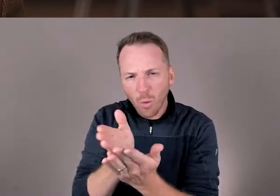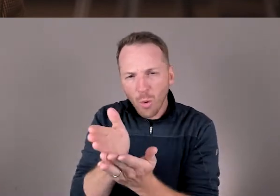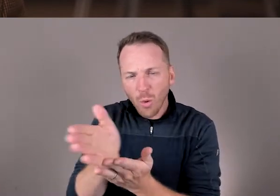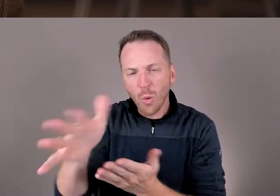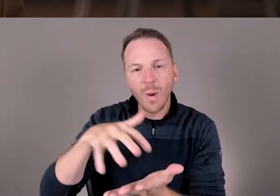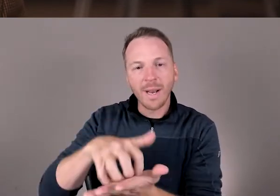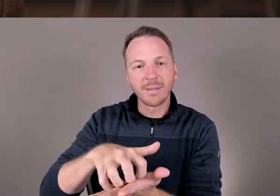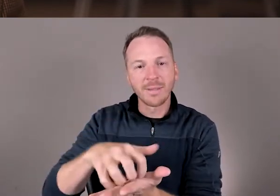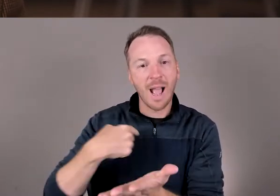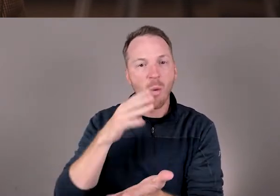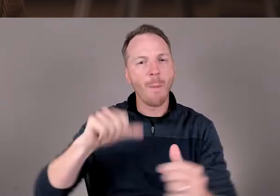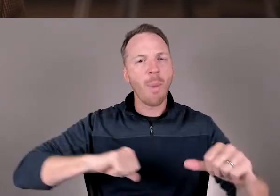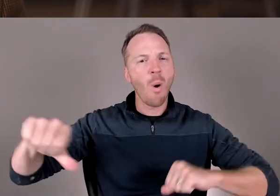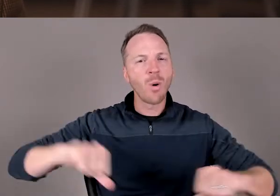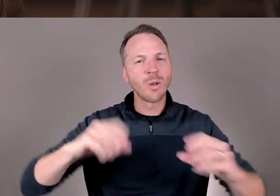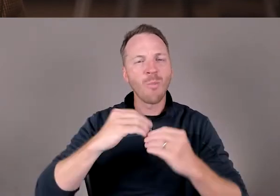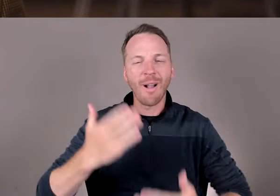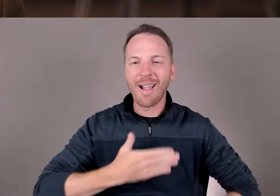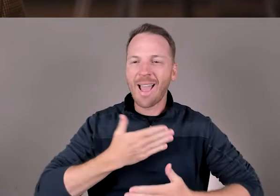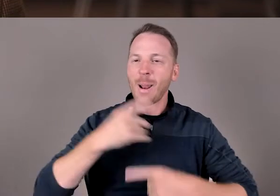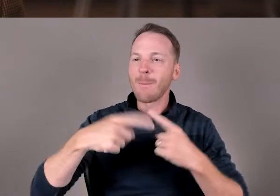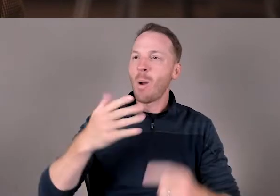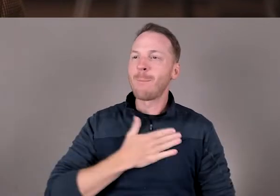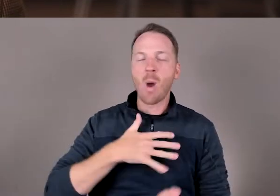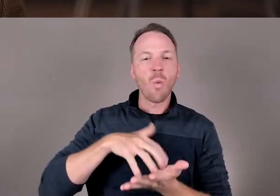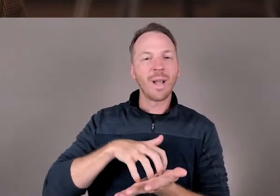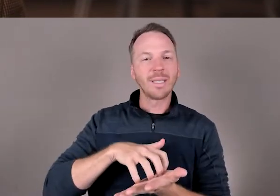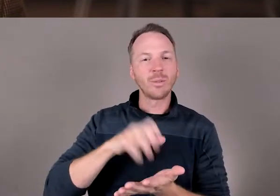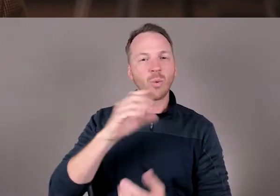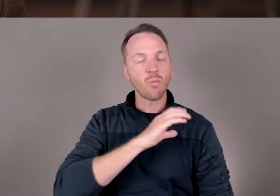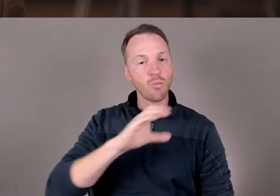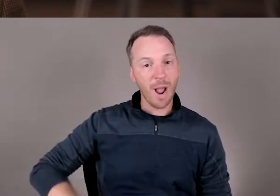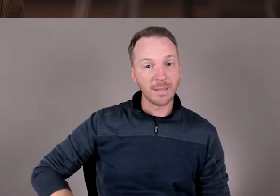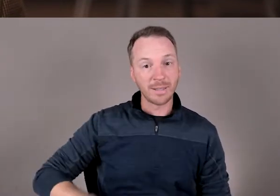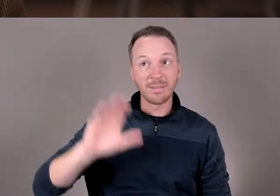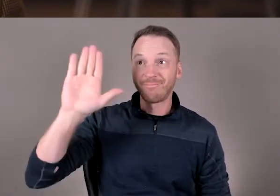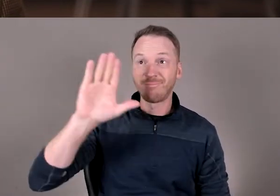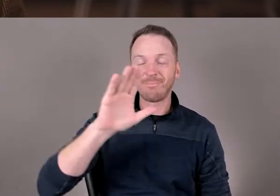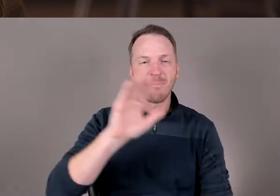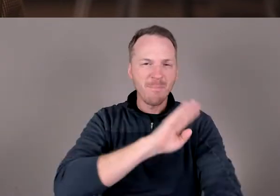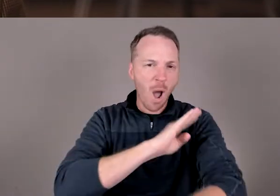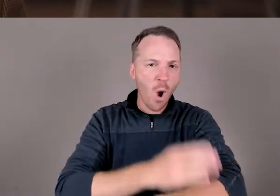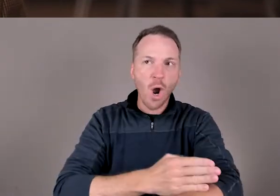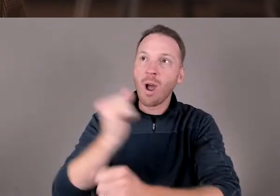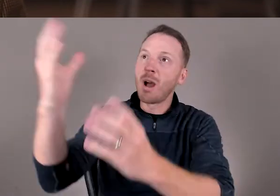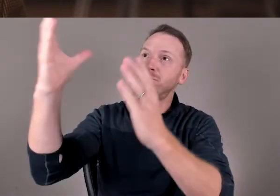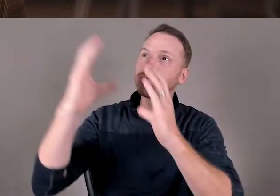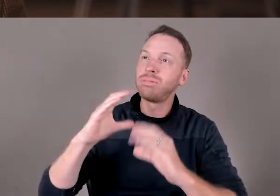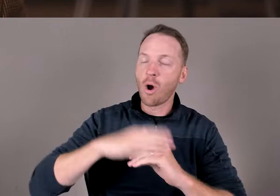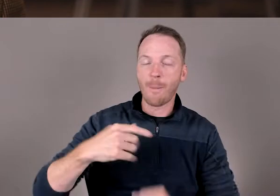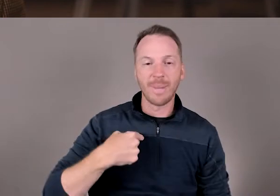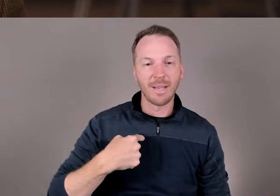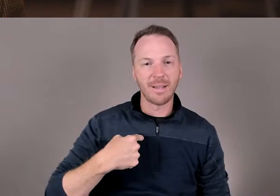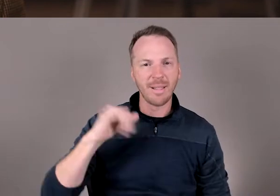Therefore, I will boast all the more gladly about my weaknesses, so that Christ's power may rest on me. That is